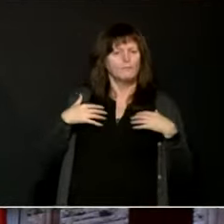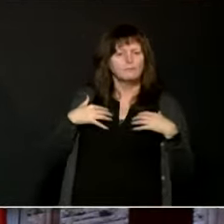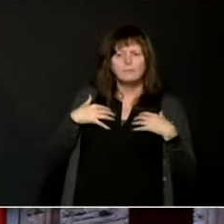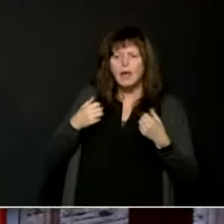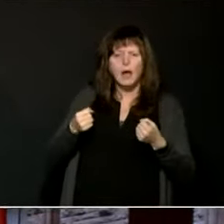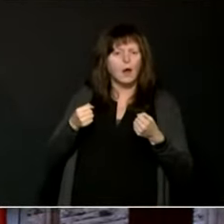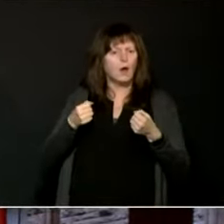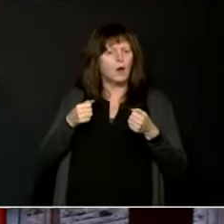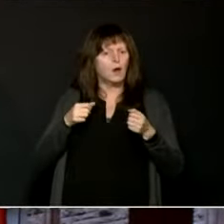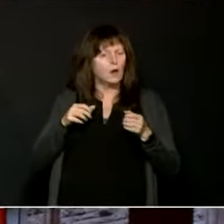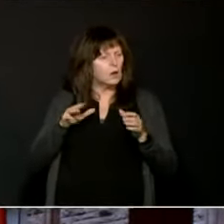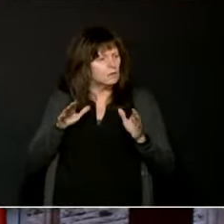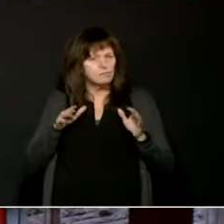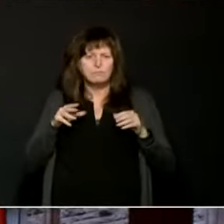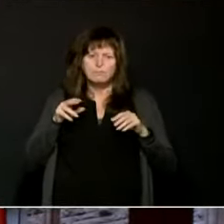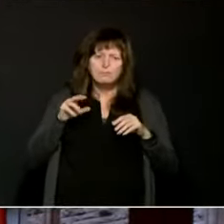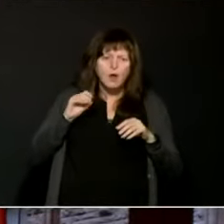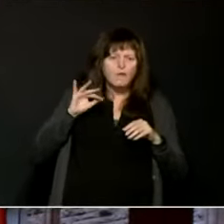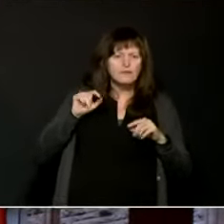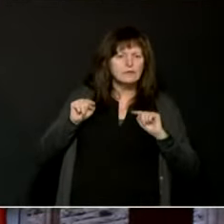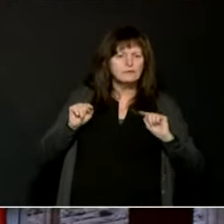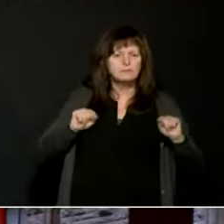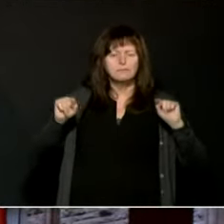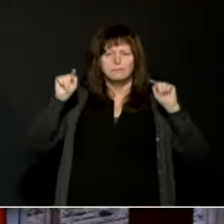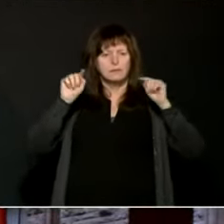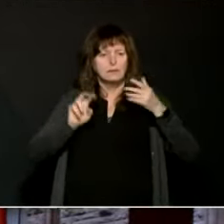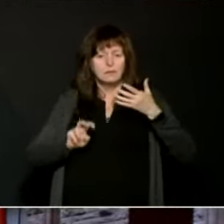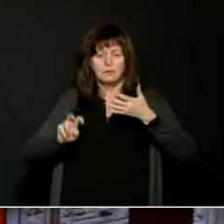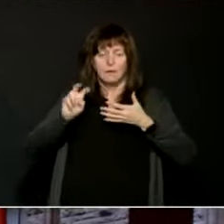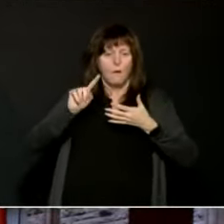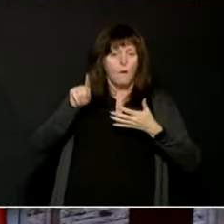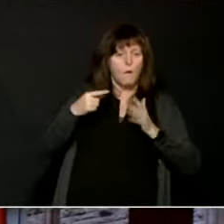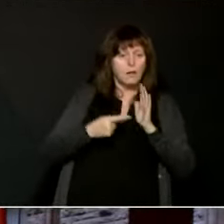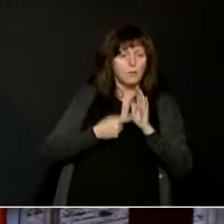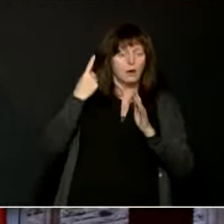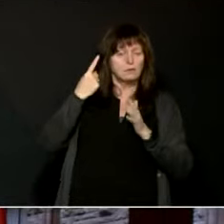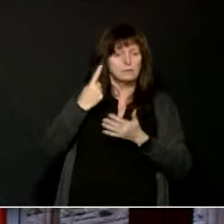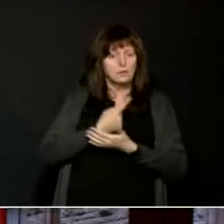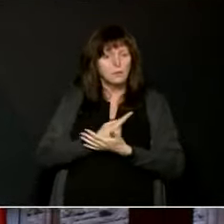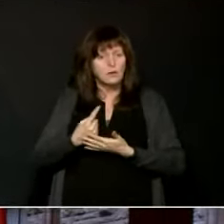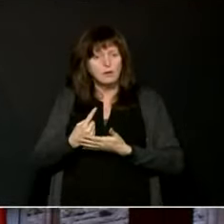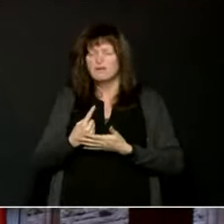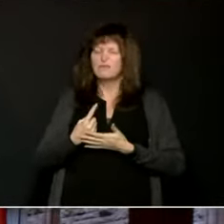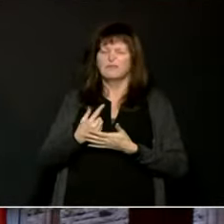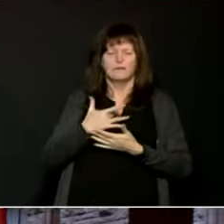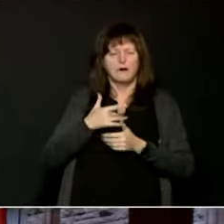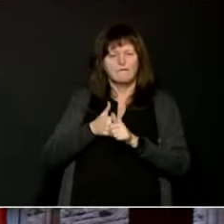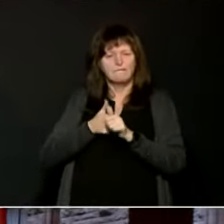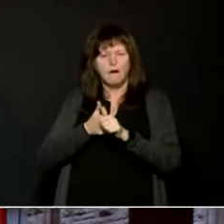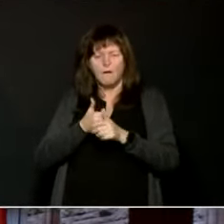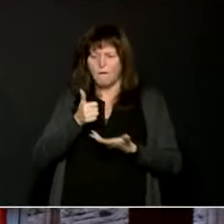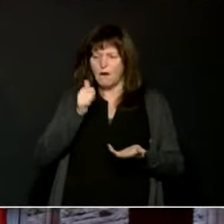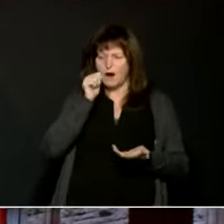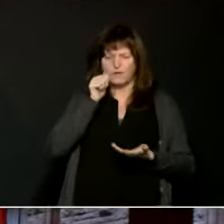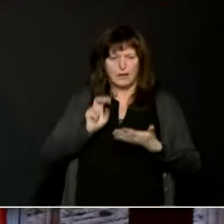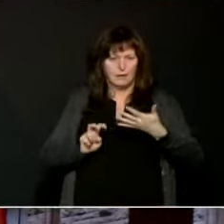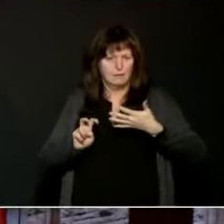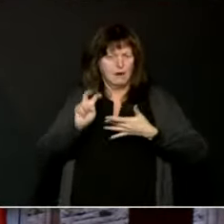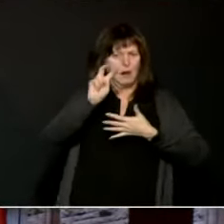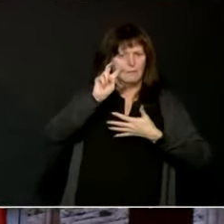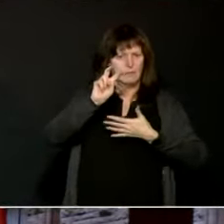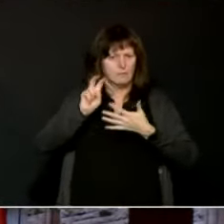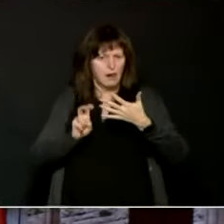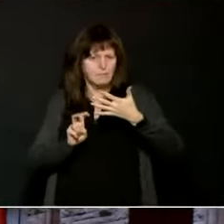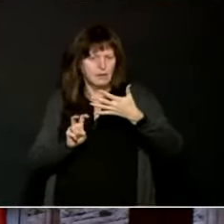once on Monday, you heard about some there last week, some are Friday, and some are Monday, and another one today. As we move much